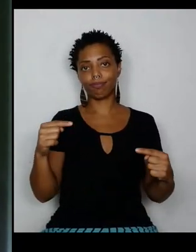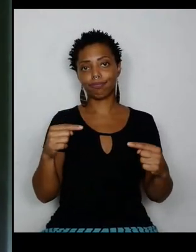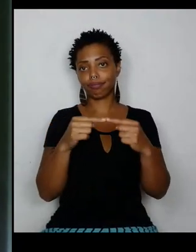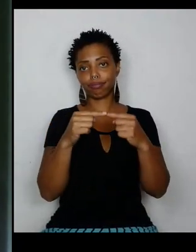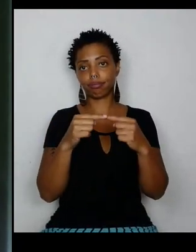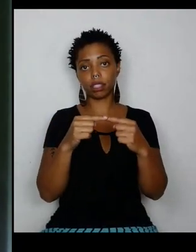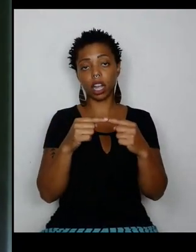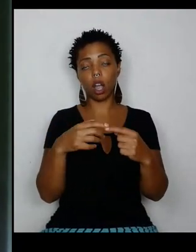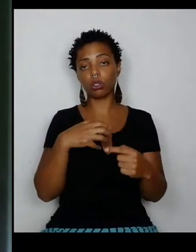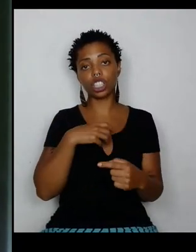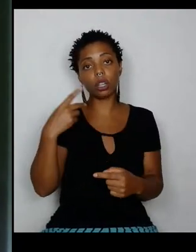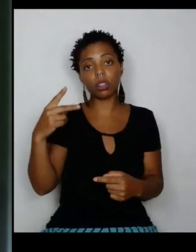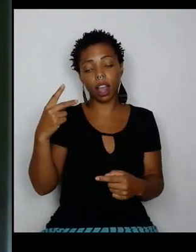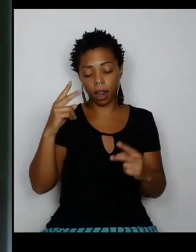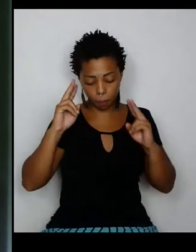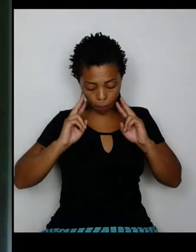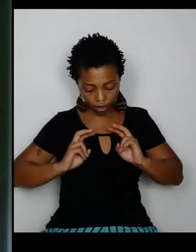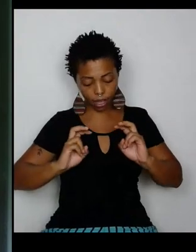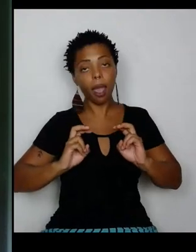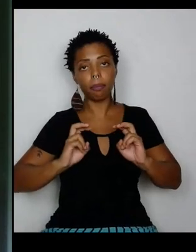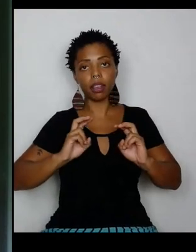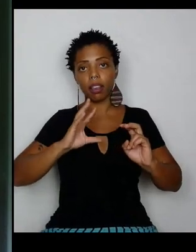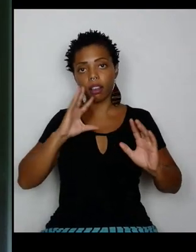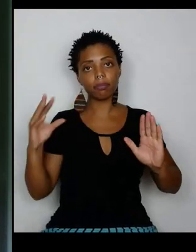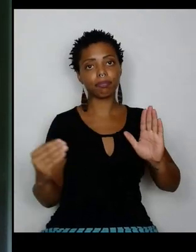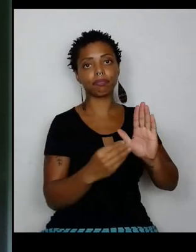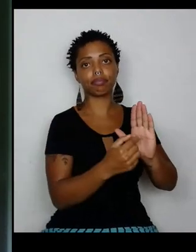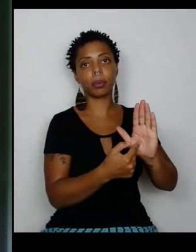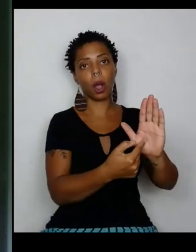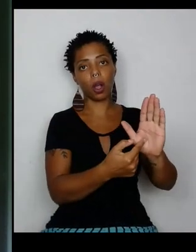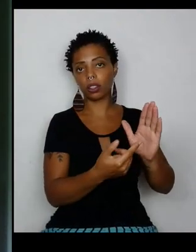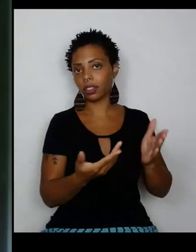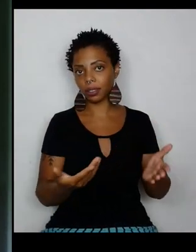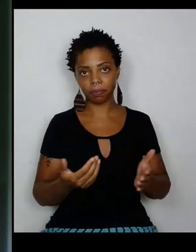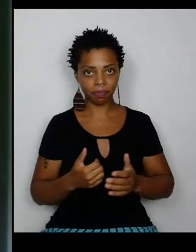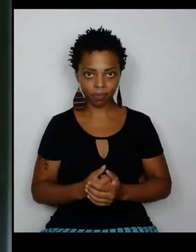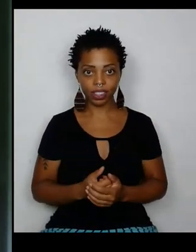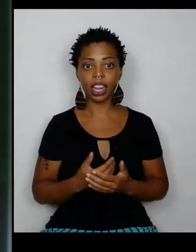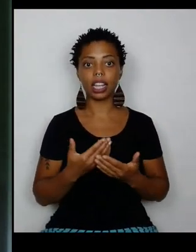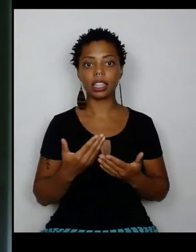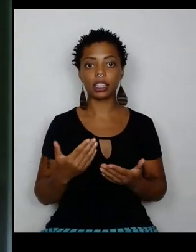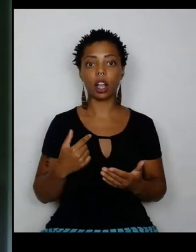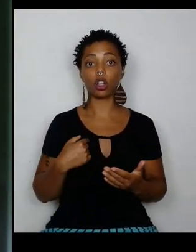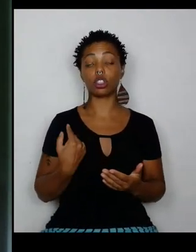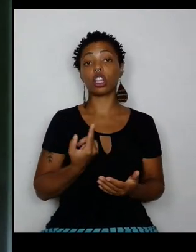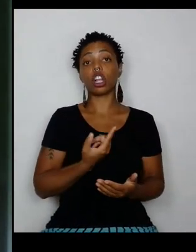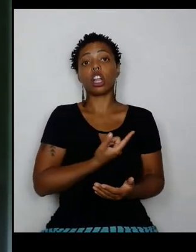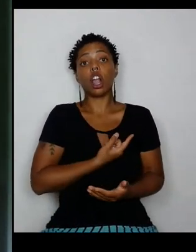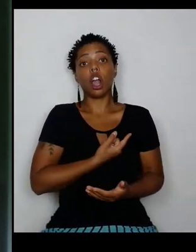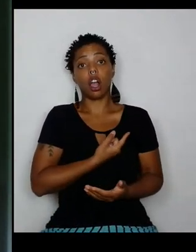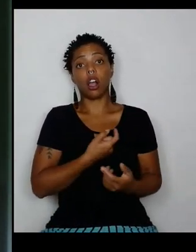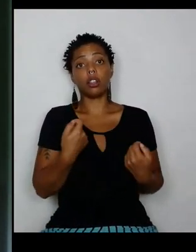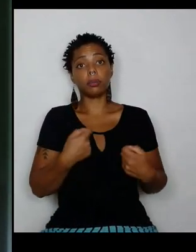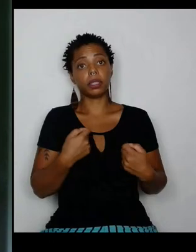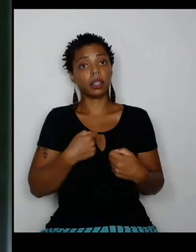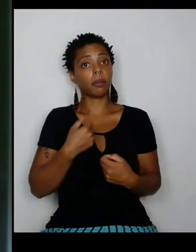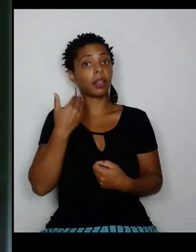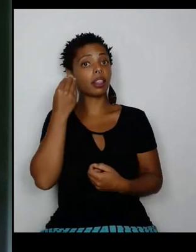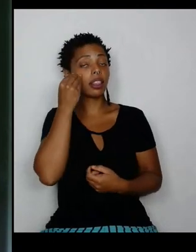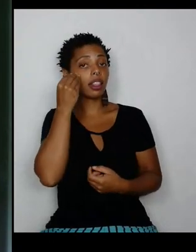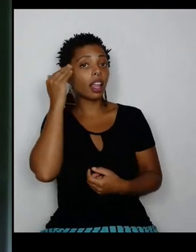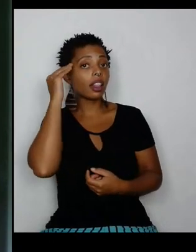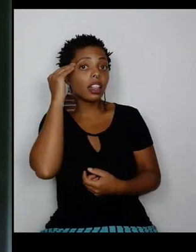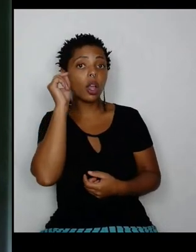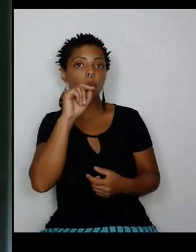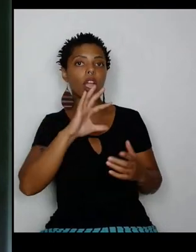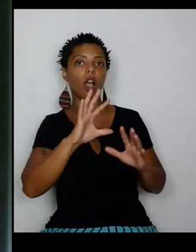a whole lot of deciphering on our part but i think the iconography that he develops has these elements